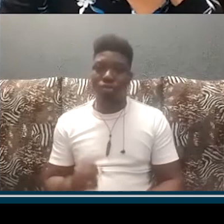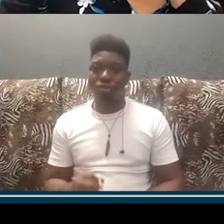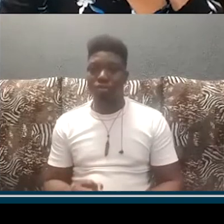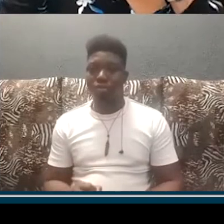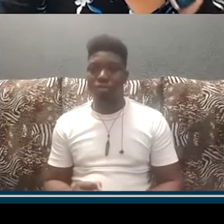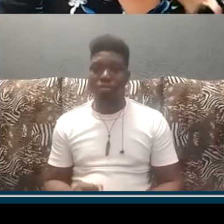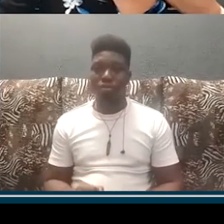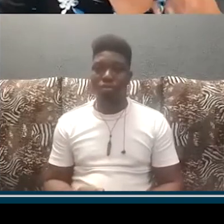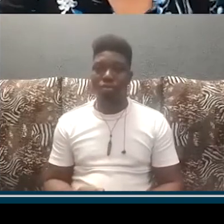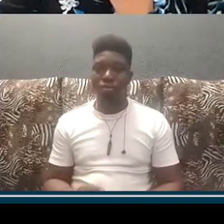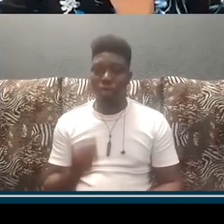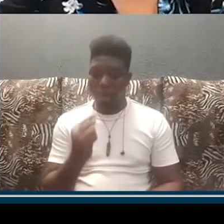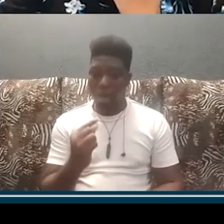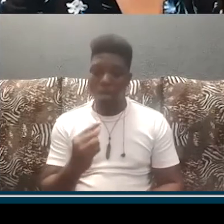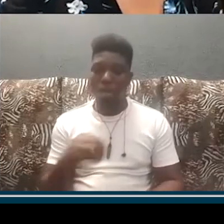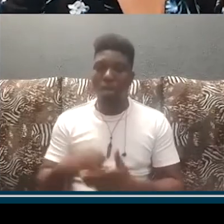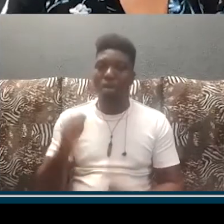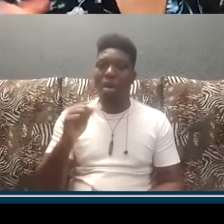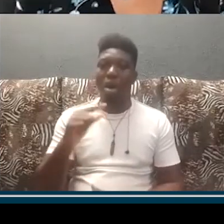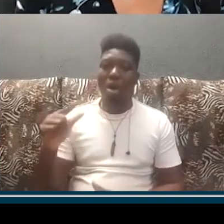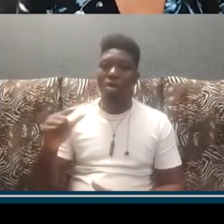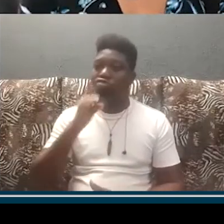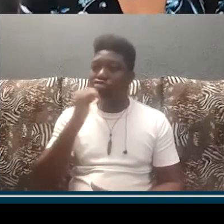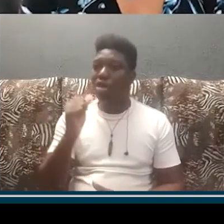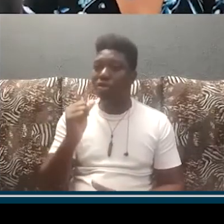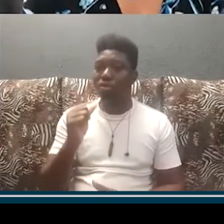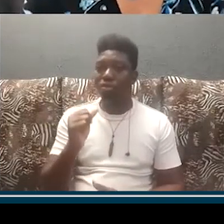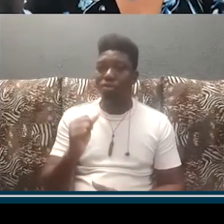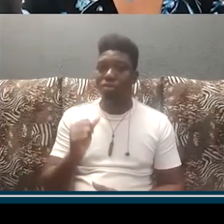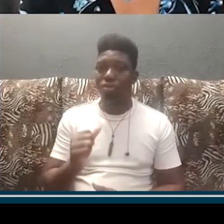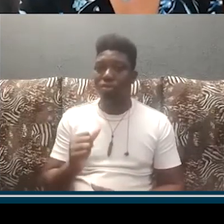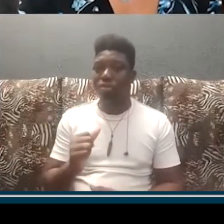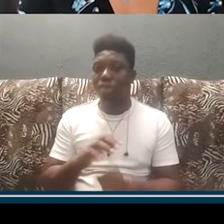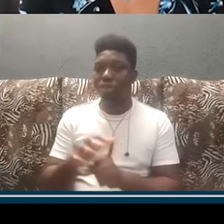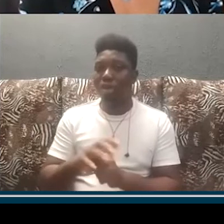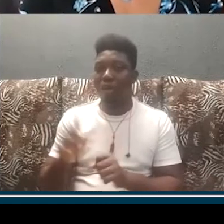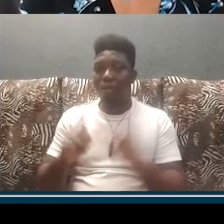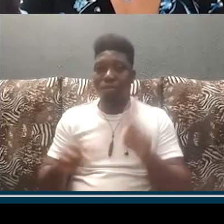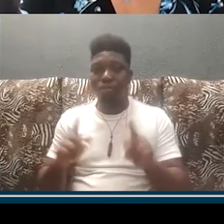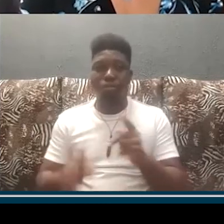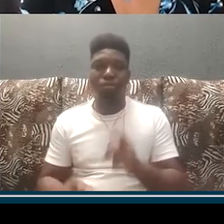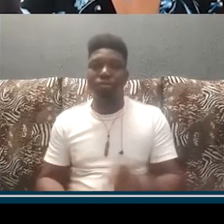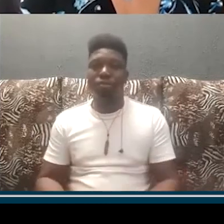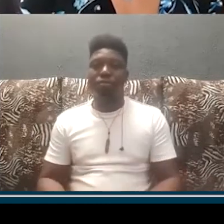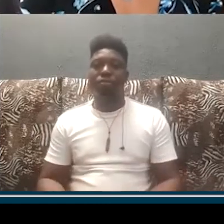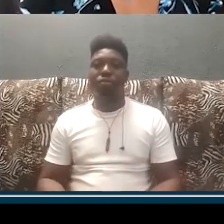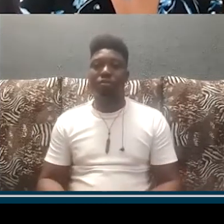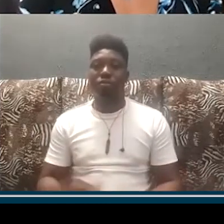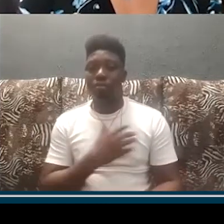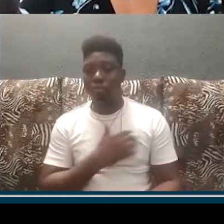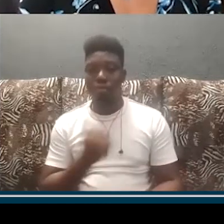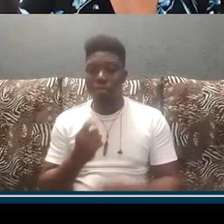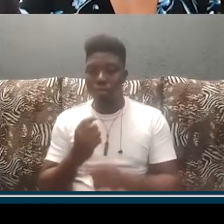not smooth enough for people who use a wheelchair to get around